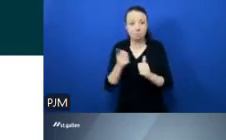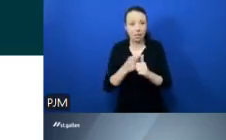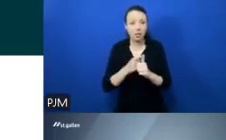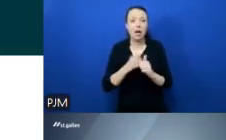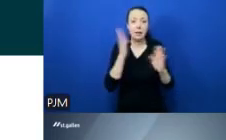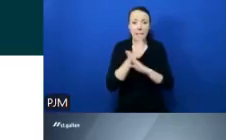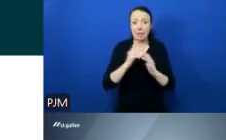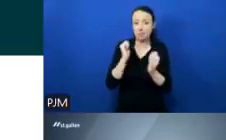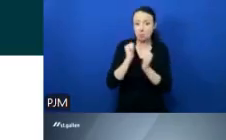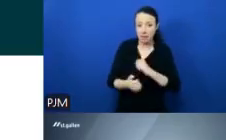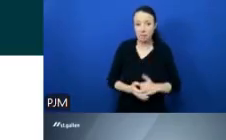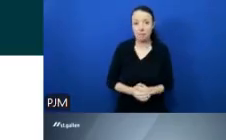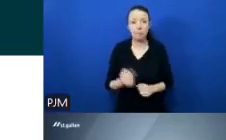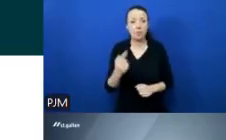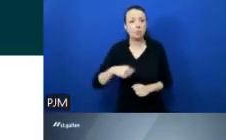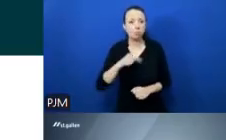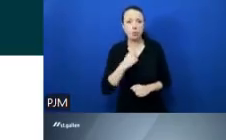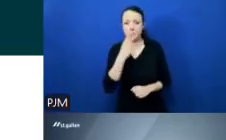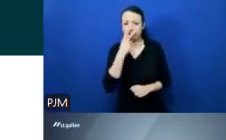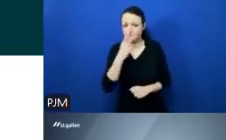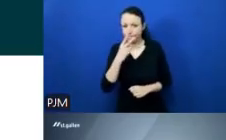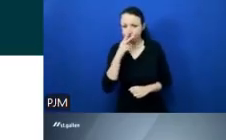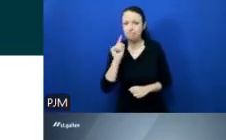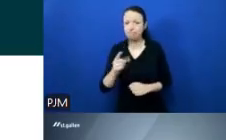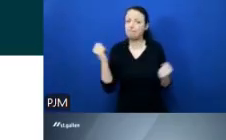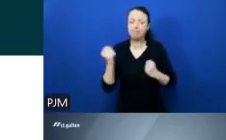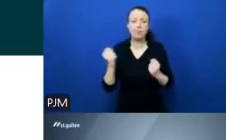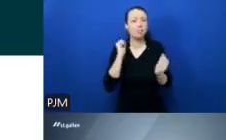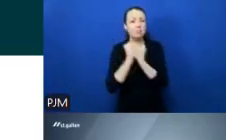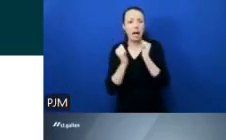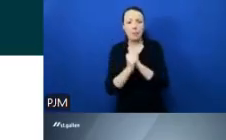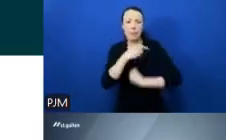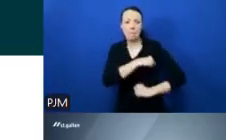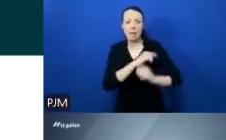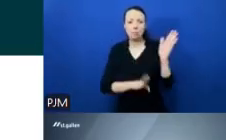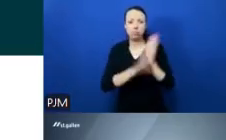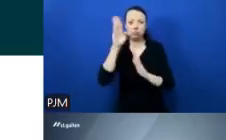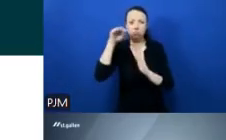changes in the climate. We observe that the